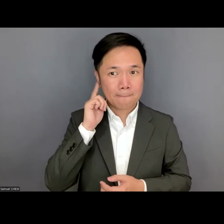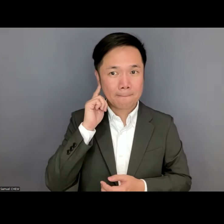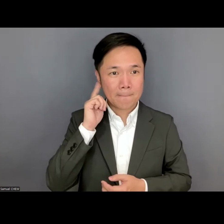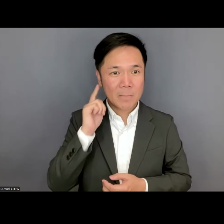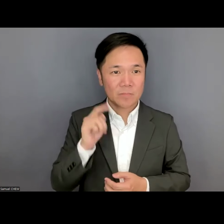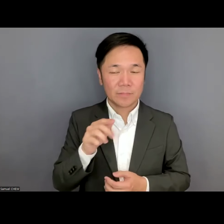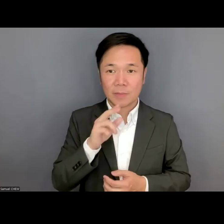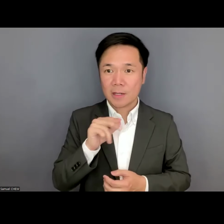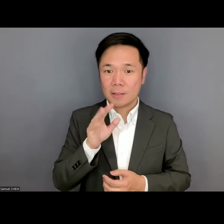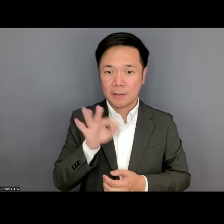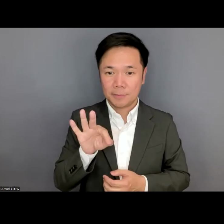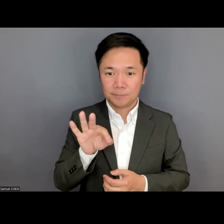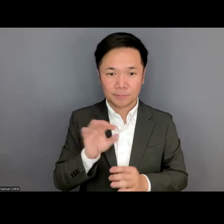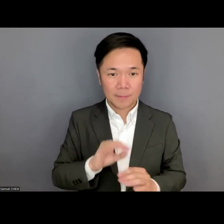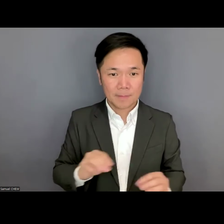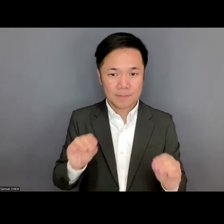cette